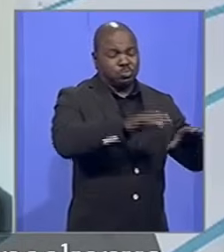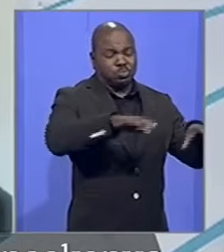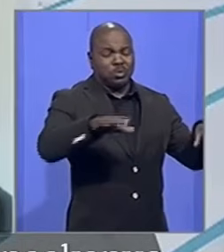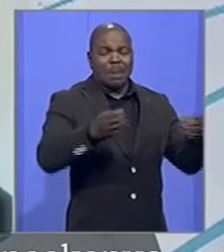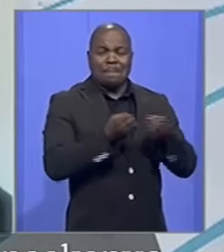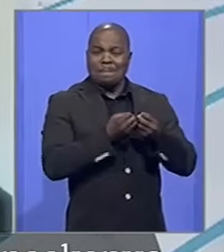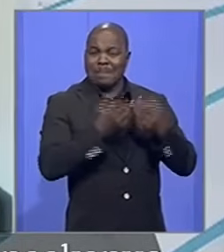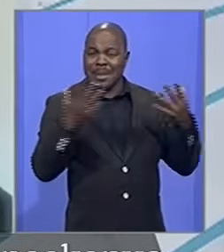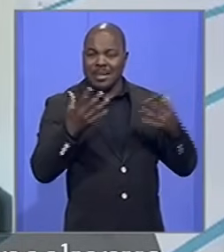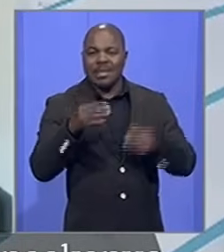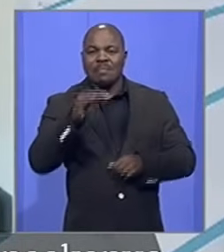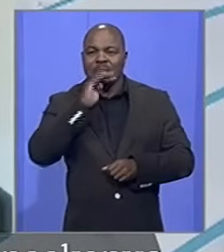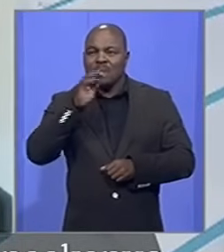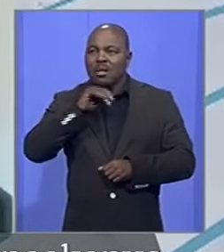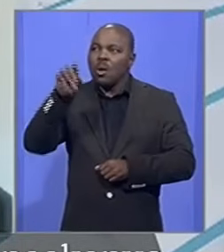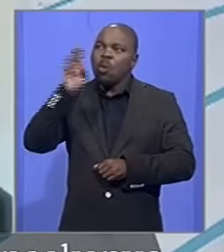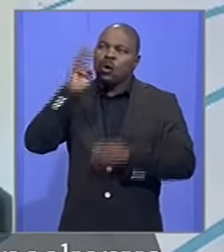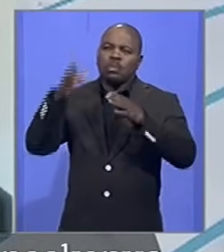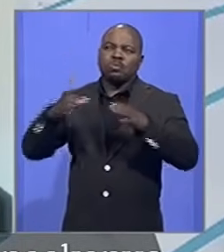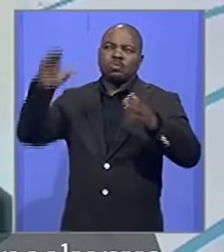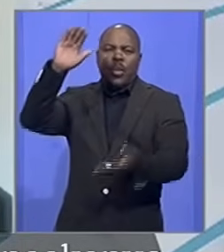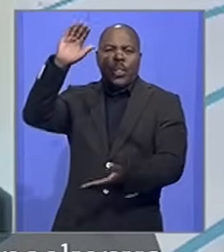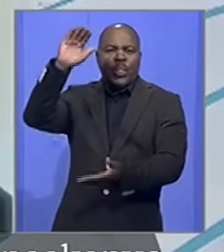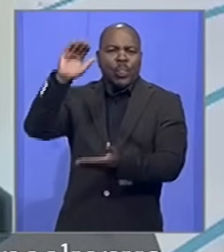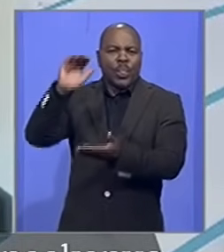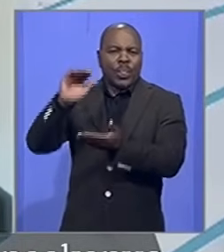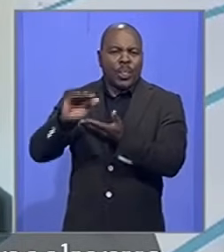are going to deplete reservoirs. That means the